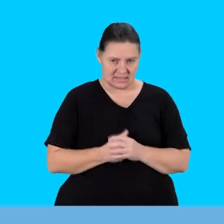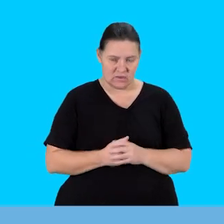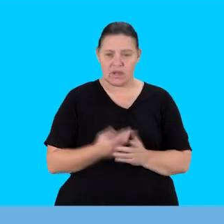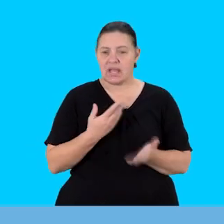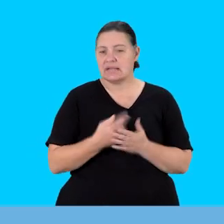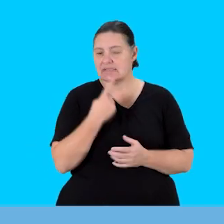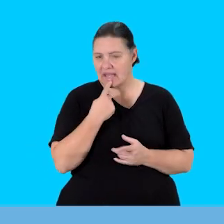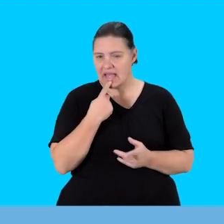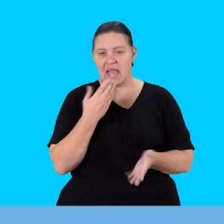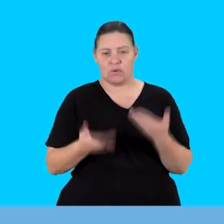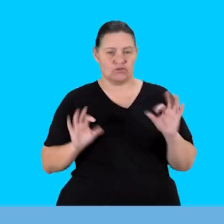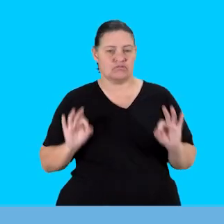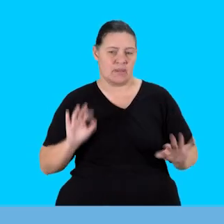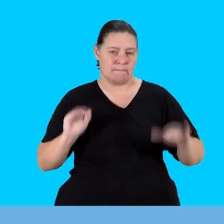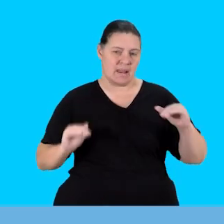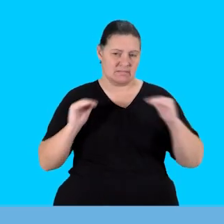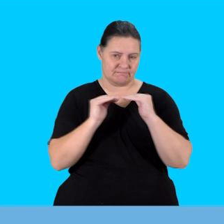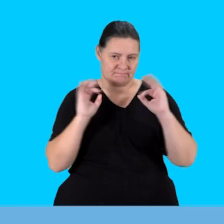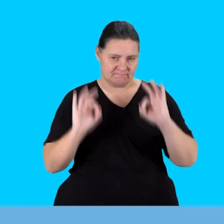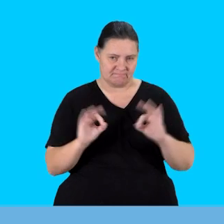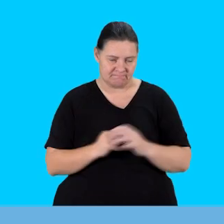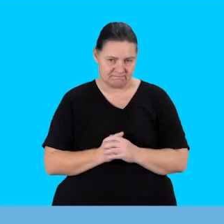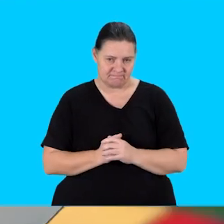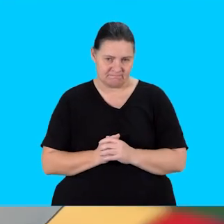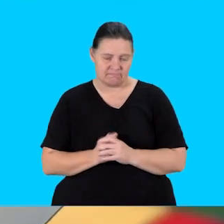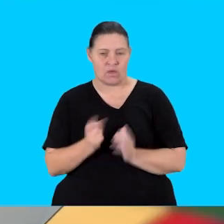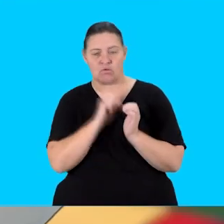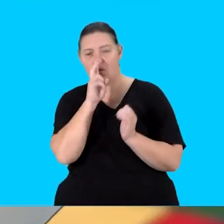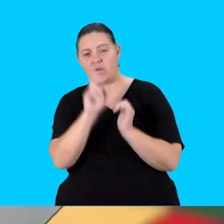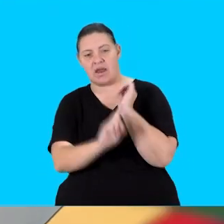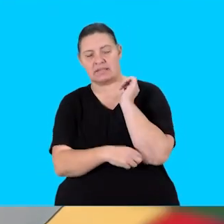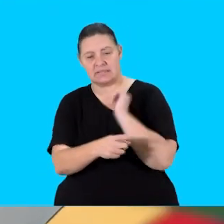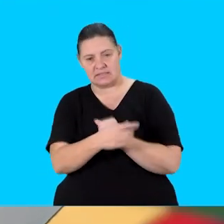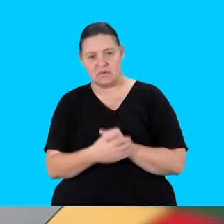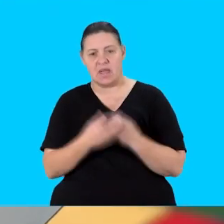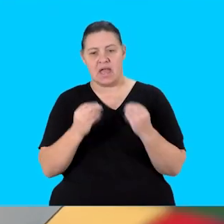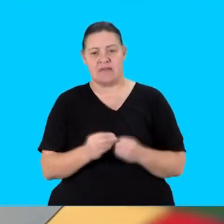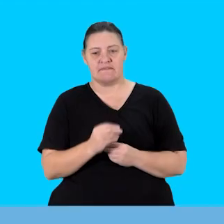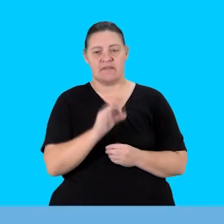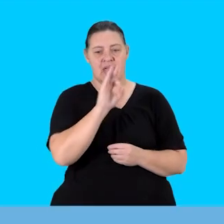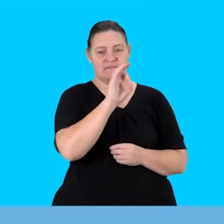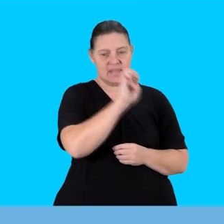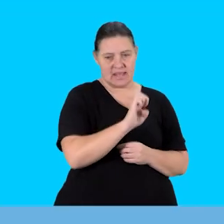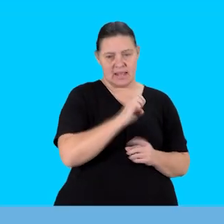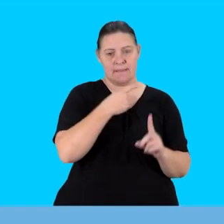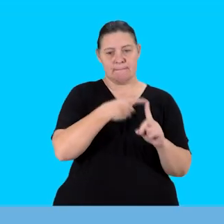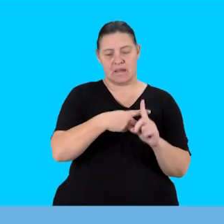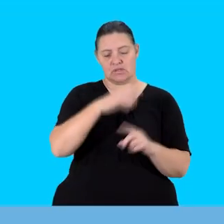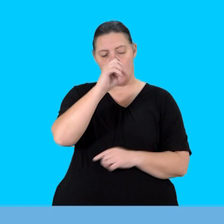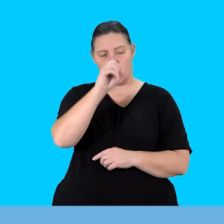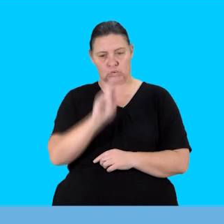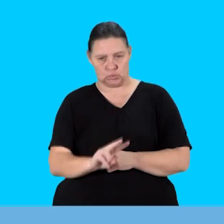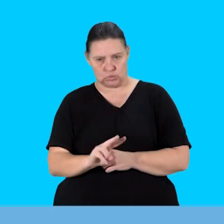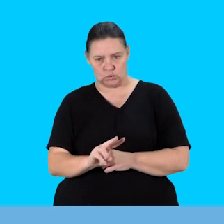So we can then say that our equation is balanced. Now let's look at our last one. We have Fe reacting